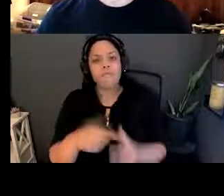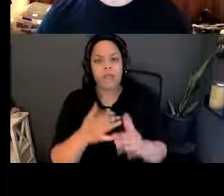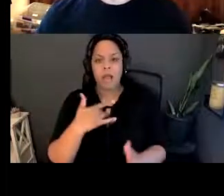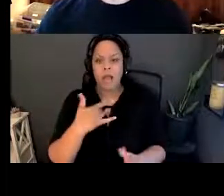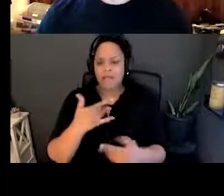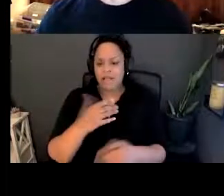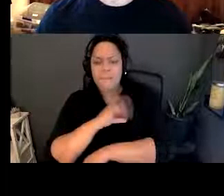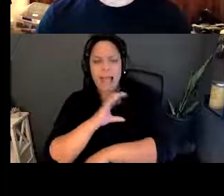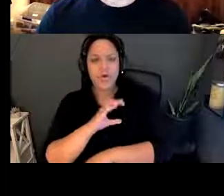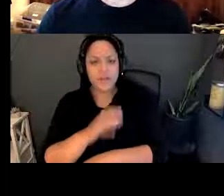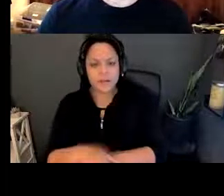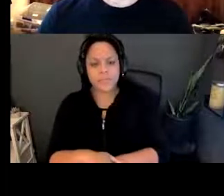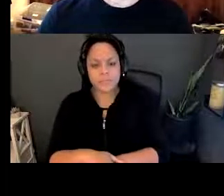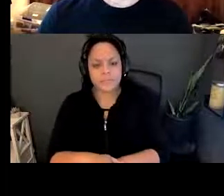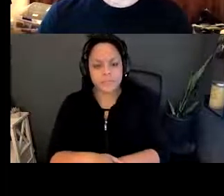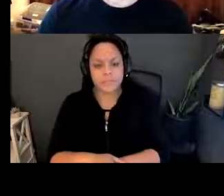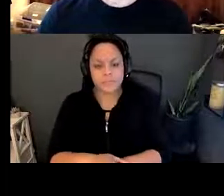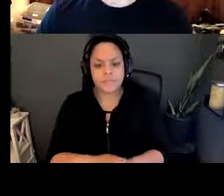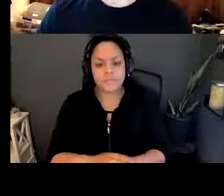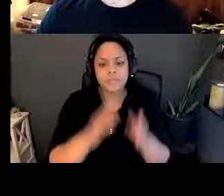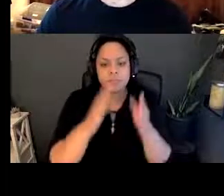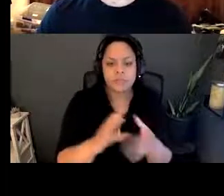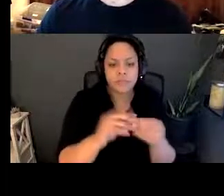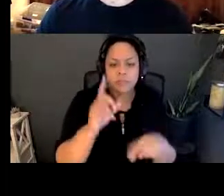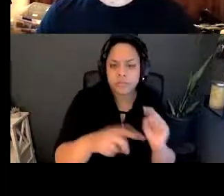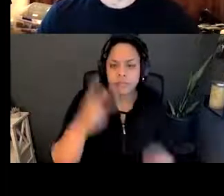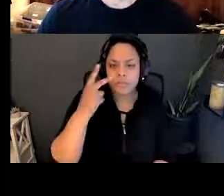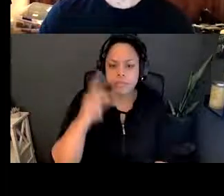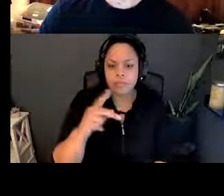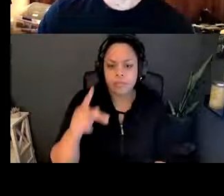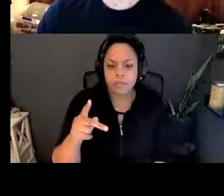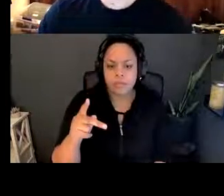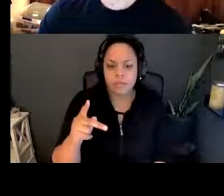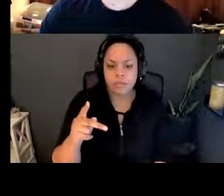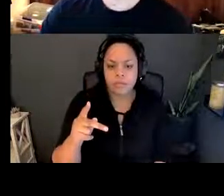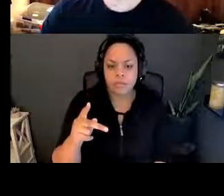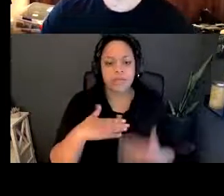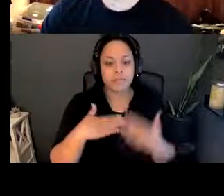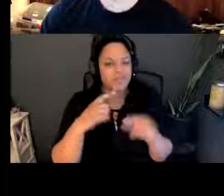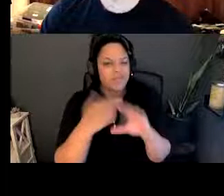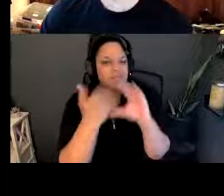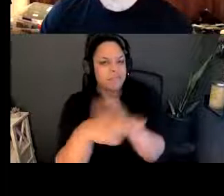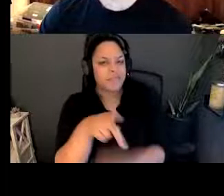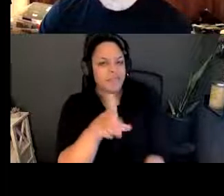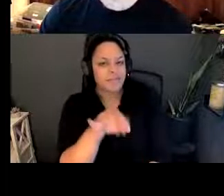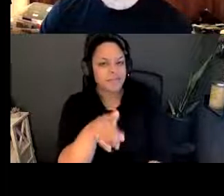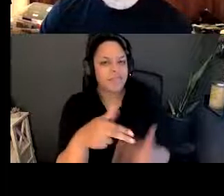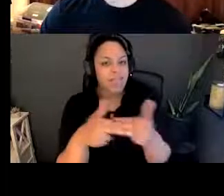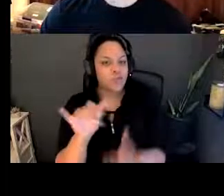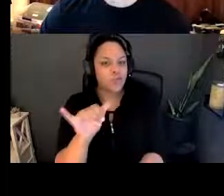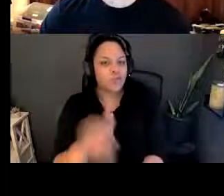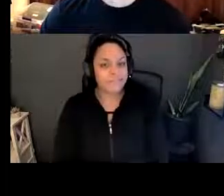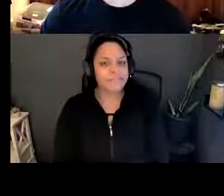empowered. Somebody reported that they're not able to see the slides. Yeah, I'm happy to email a PDF of these to